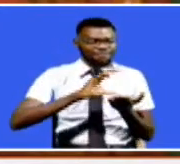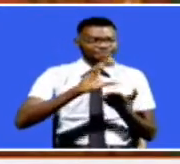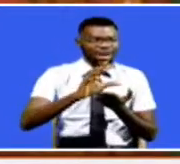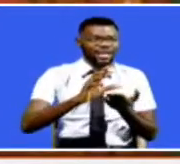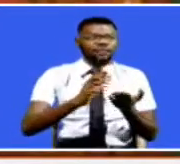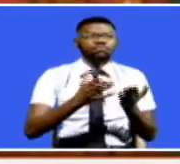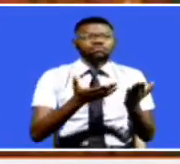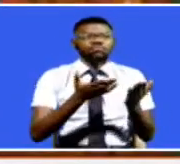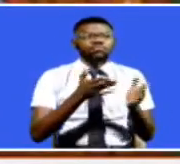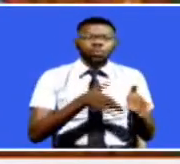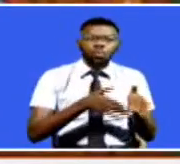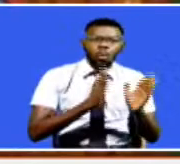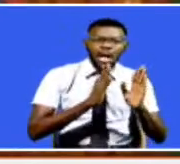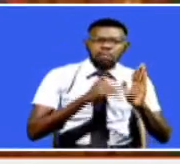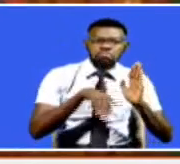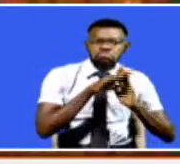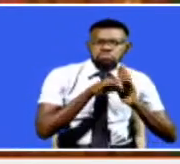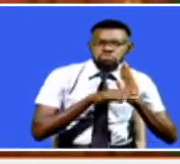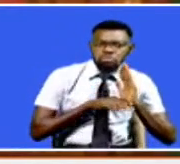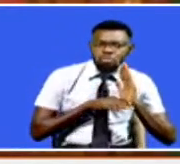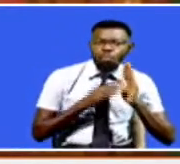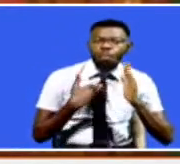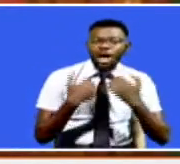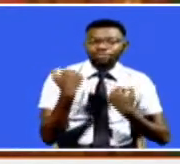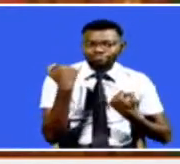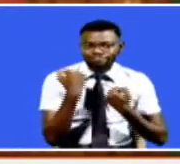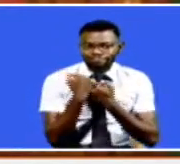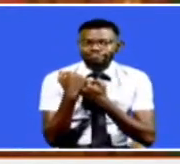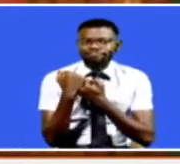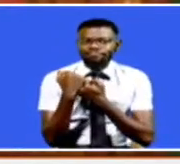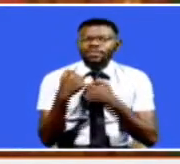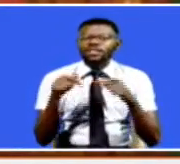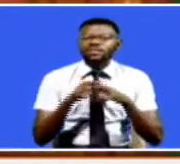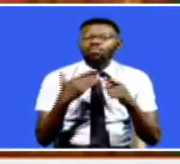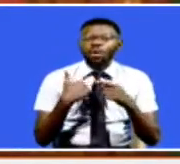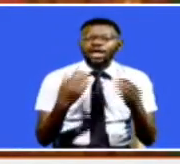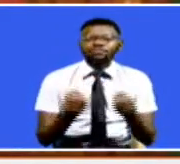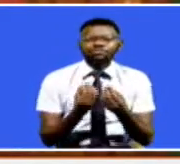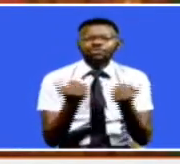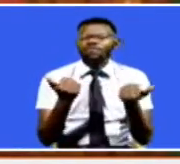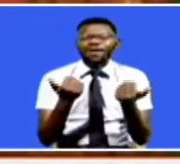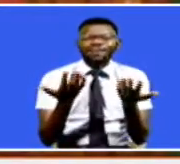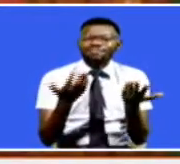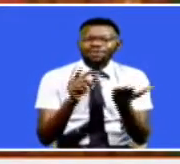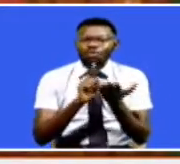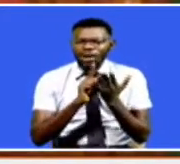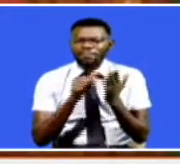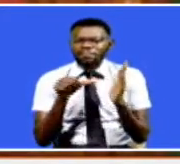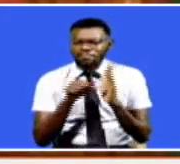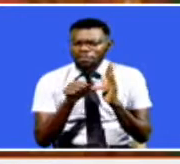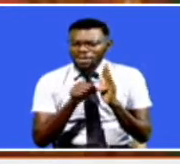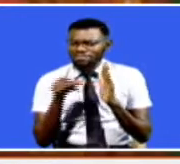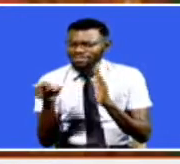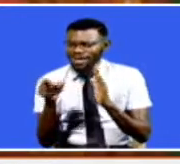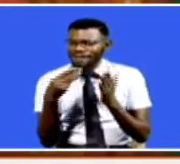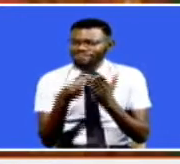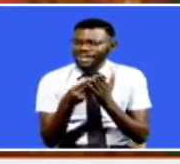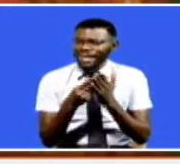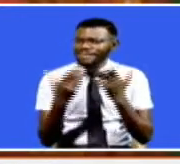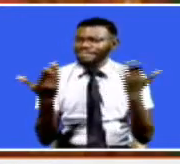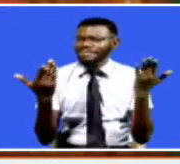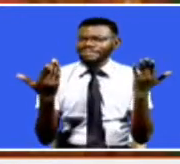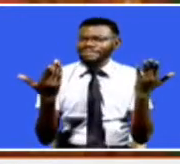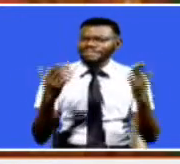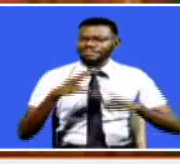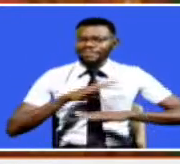a variable scholarship and loan model in order to address the financing gap, which denied many